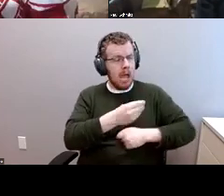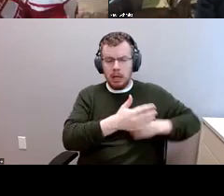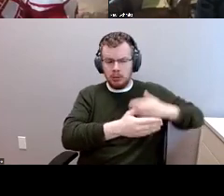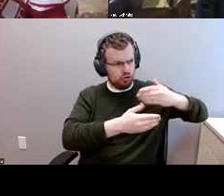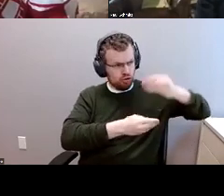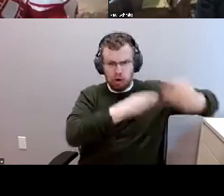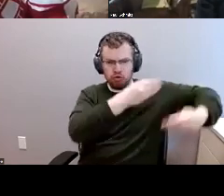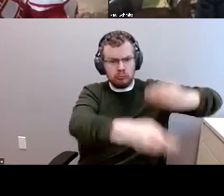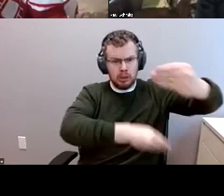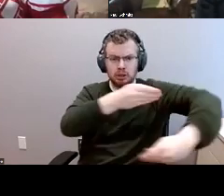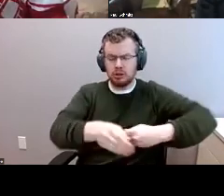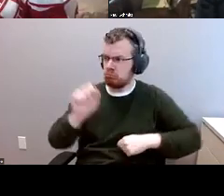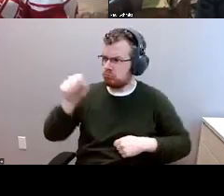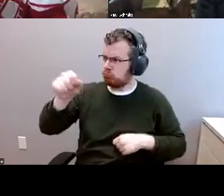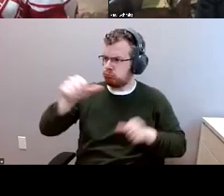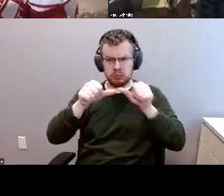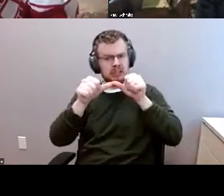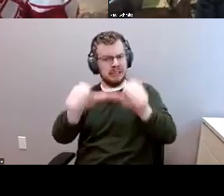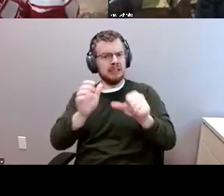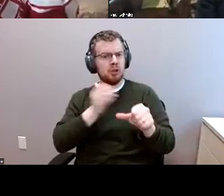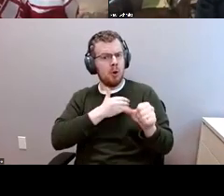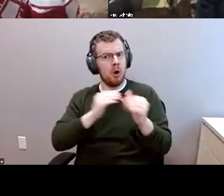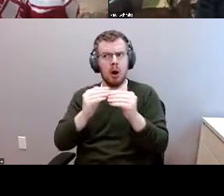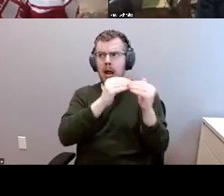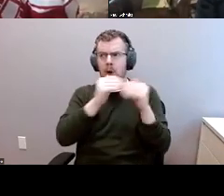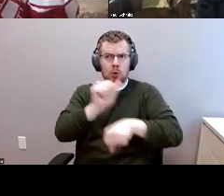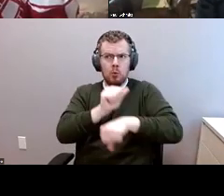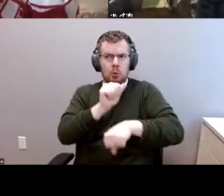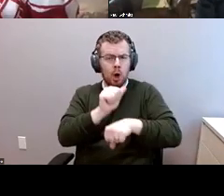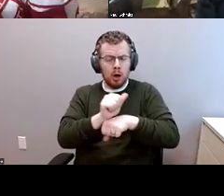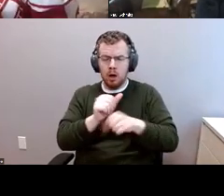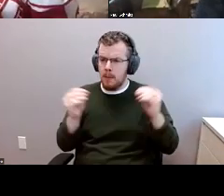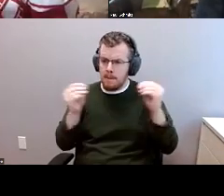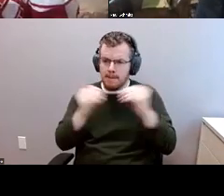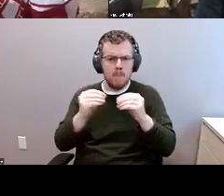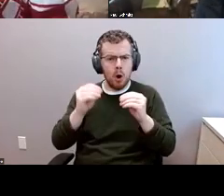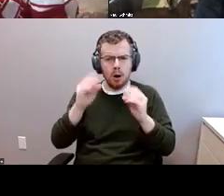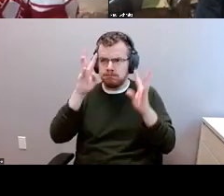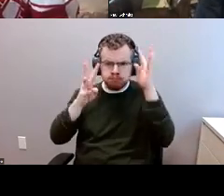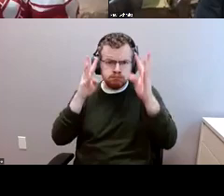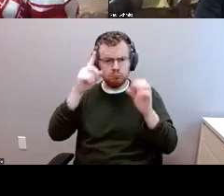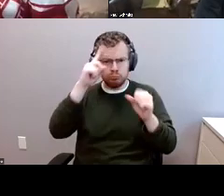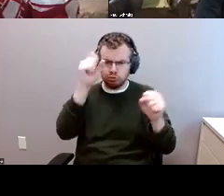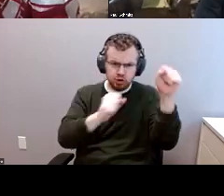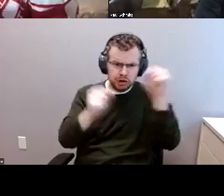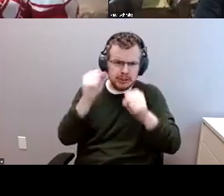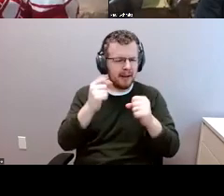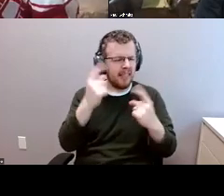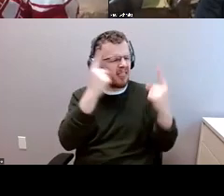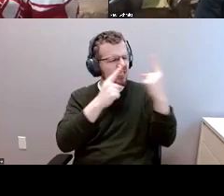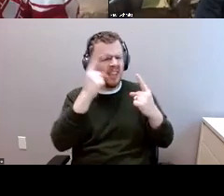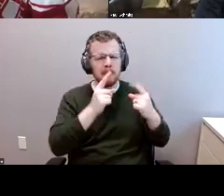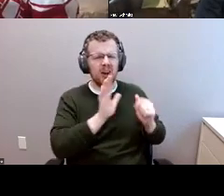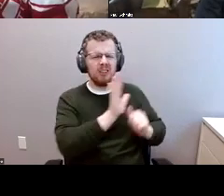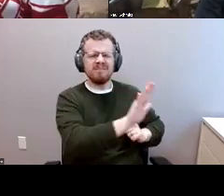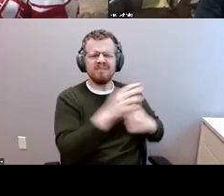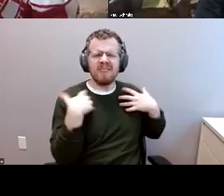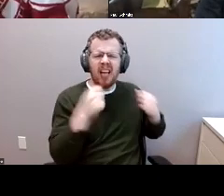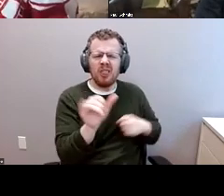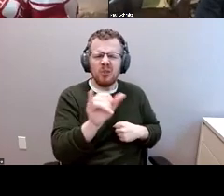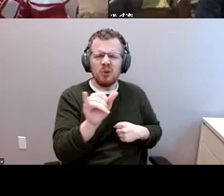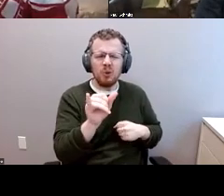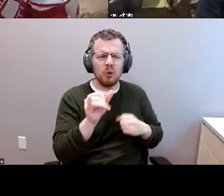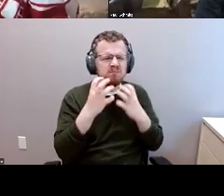So we're going to continue this equity work, and we're going to be even more strategic and thoughtful about well-being so that our children's